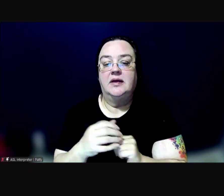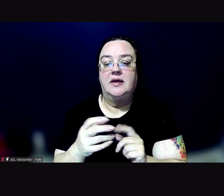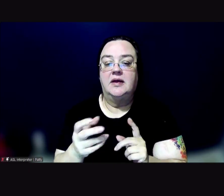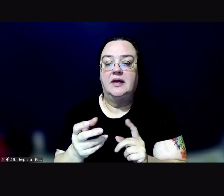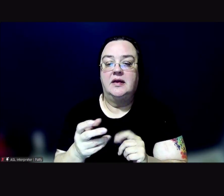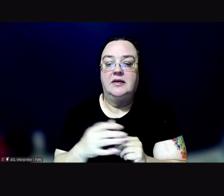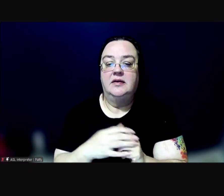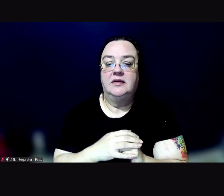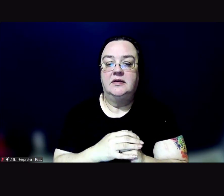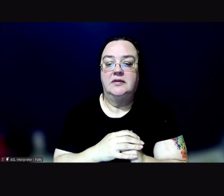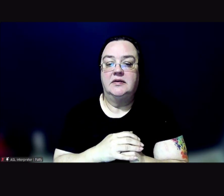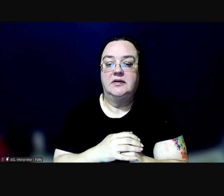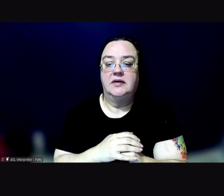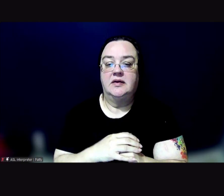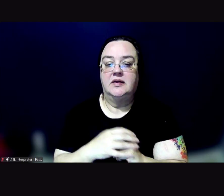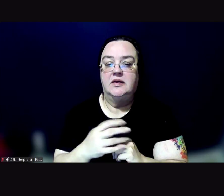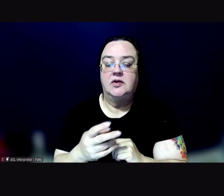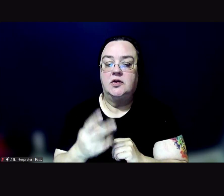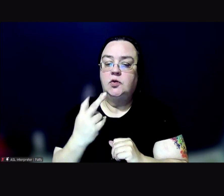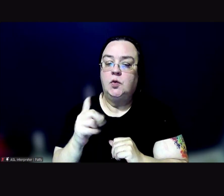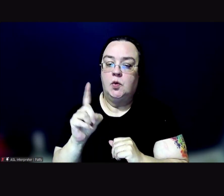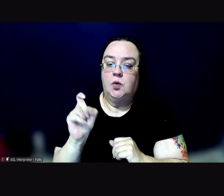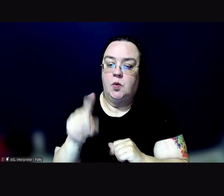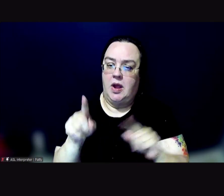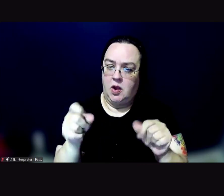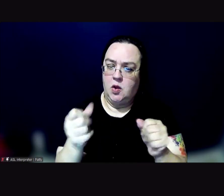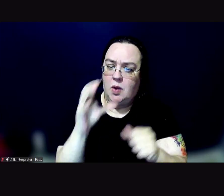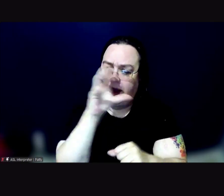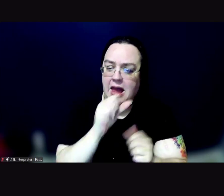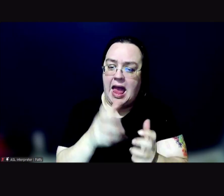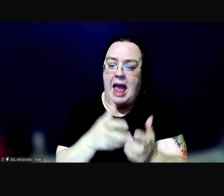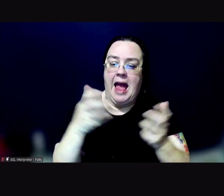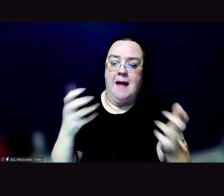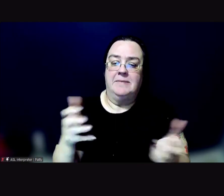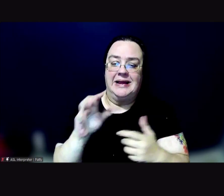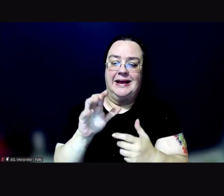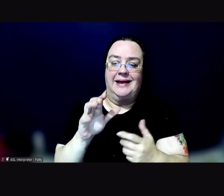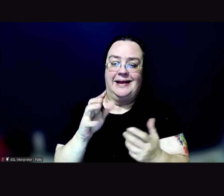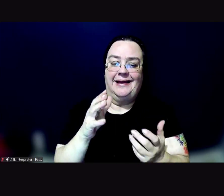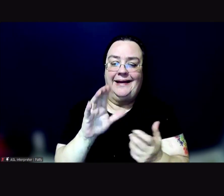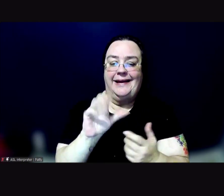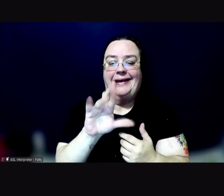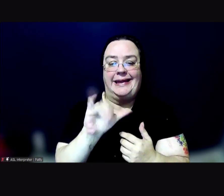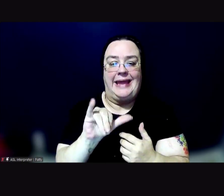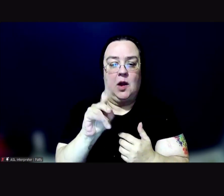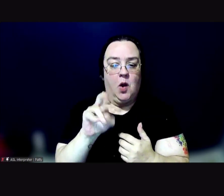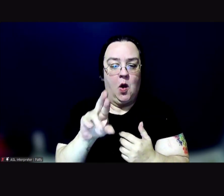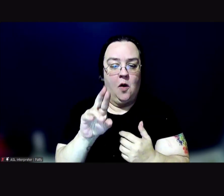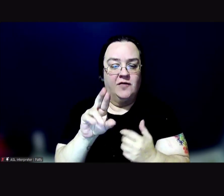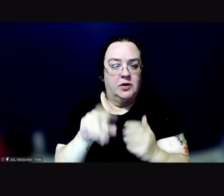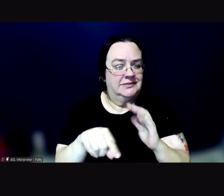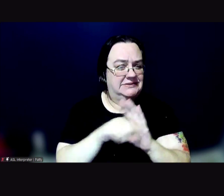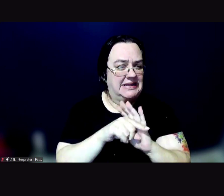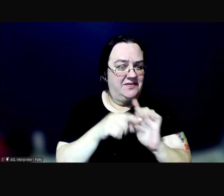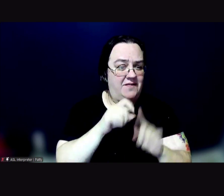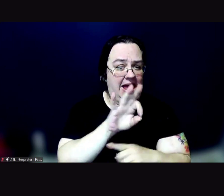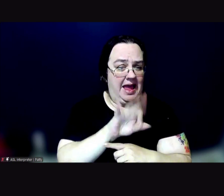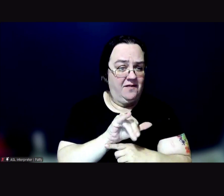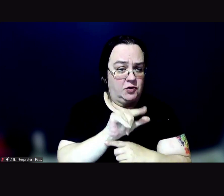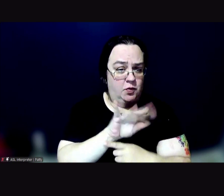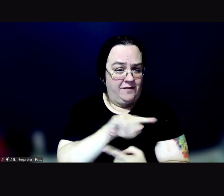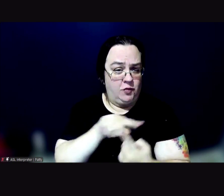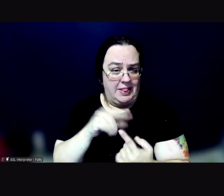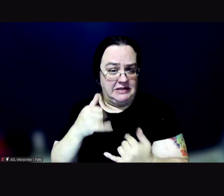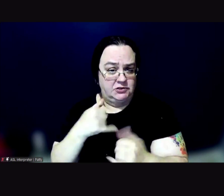Could you guess how much the carryover deficit from, I guess, FY 24 to this year? Can you make a